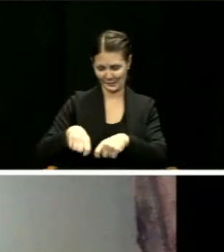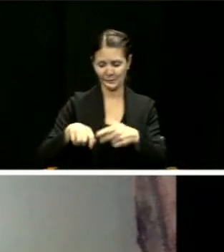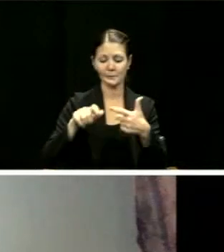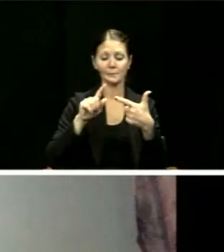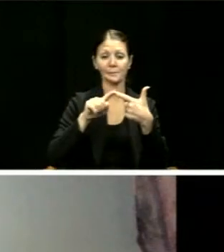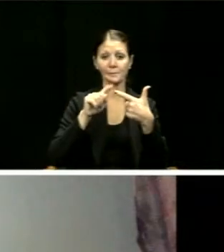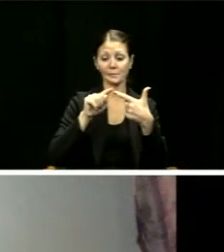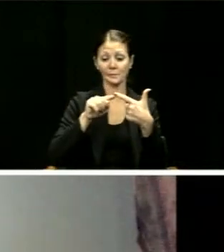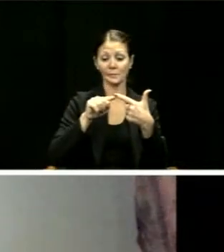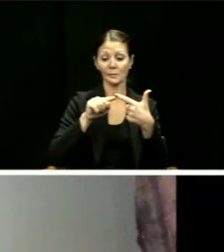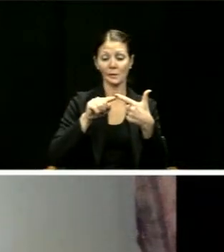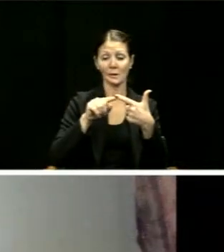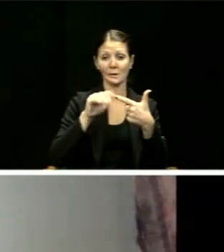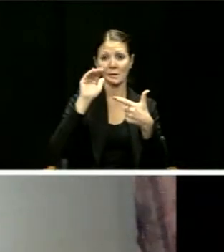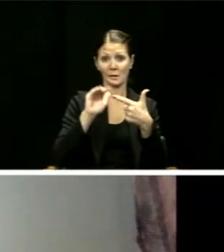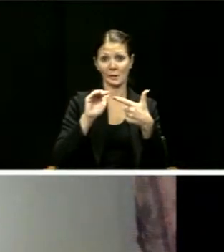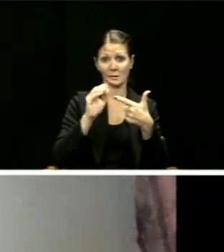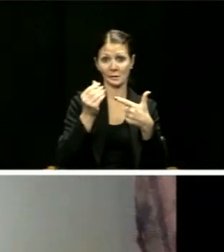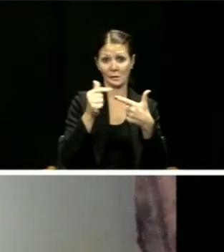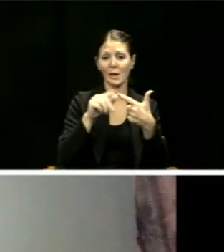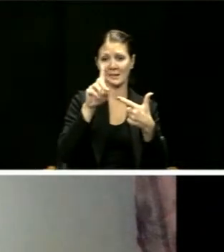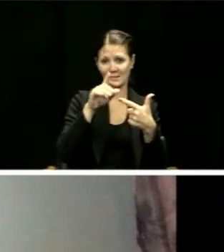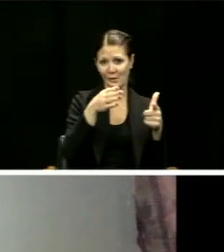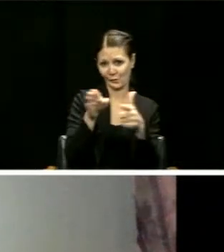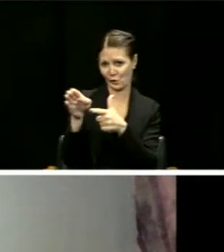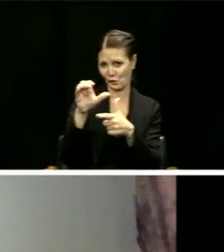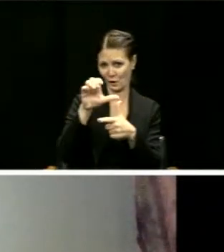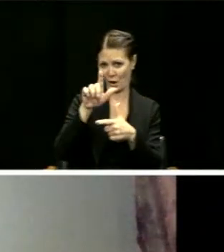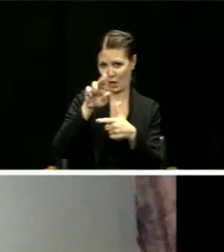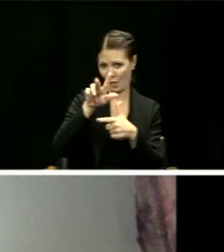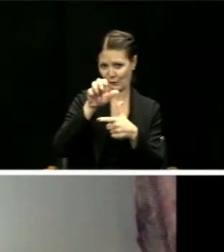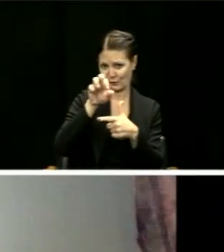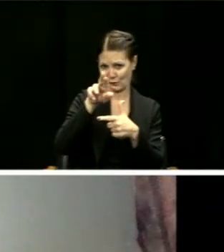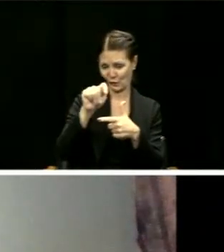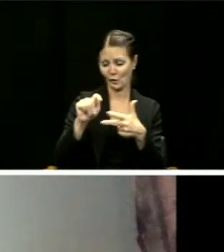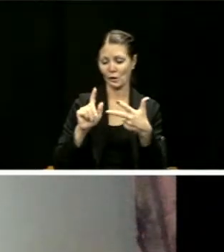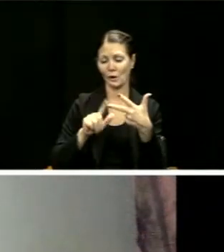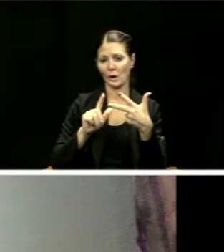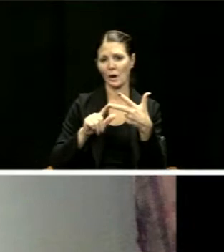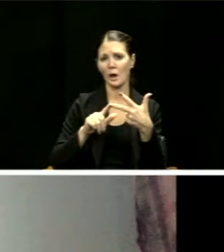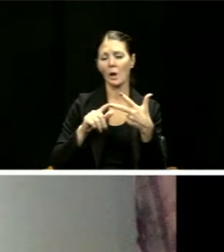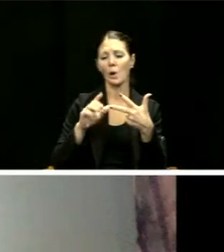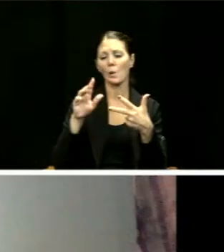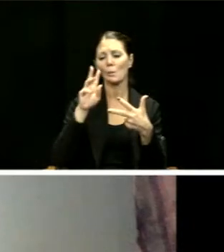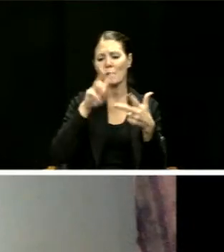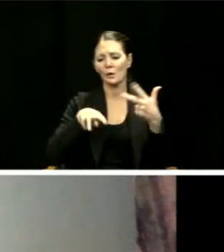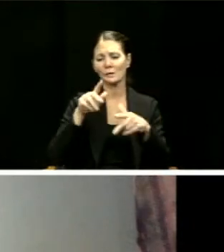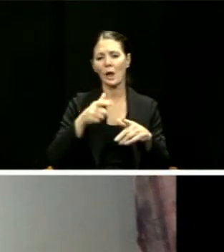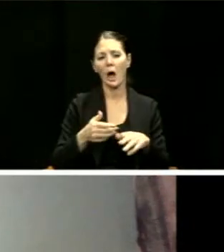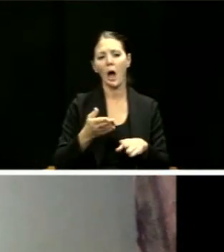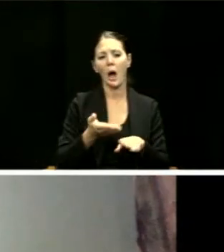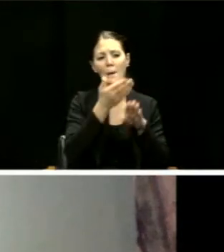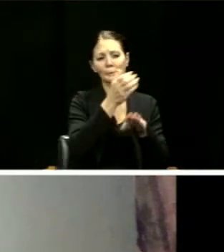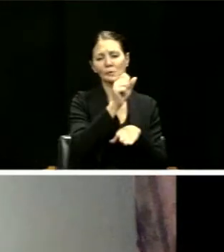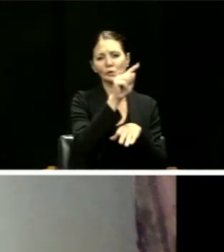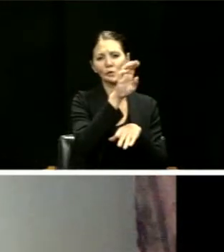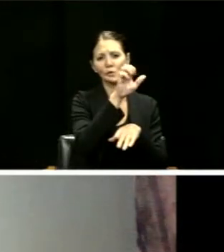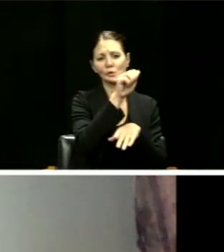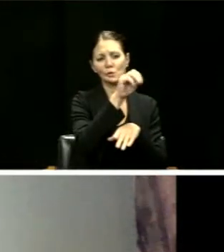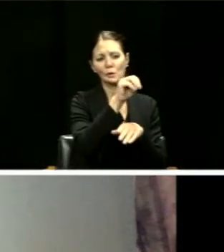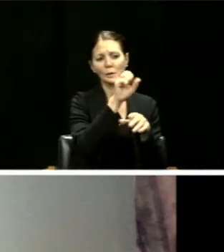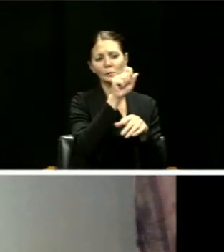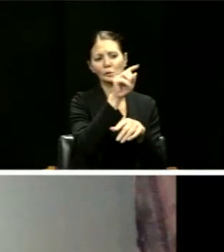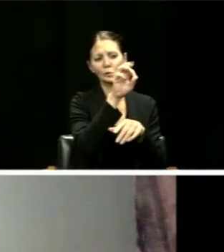most expensive was the diversion culvert. And then the third, we actually looked at some upstream storage, and there still had to be some drainage